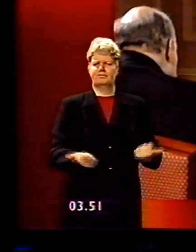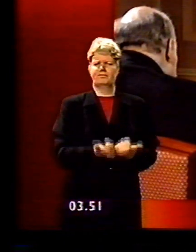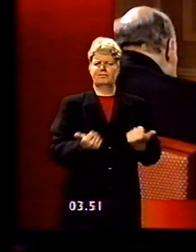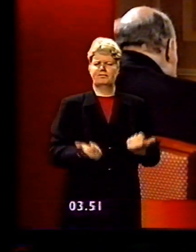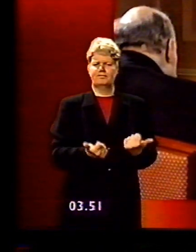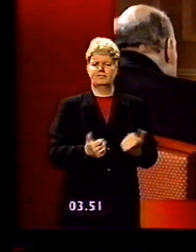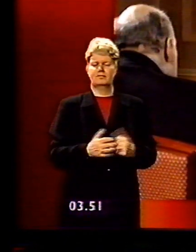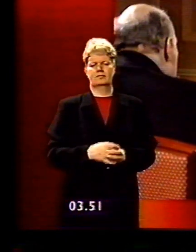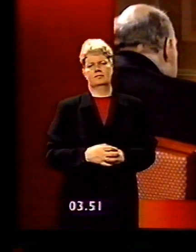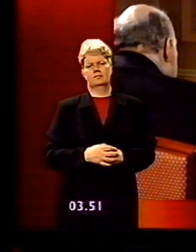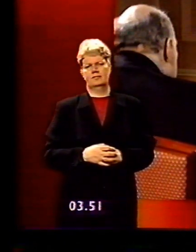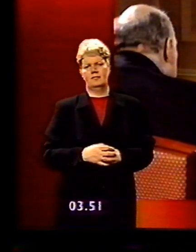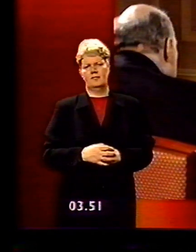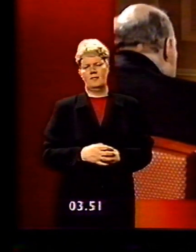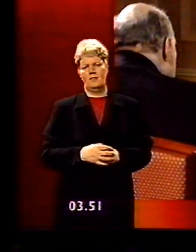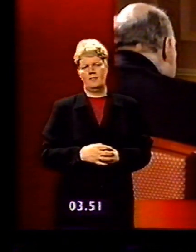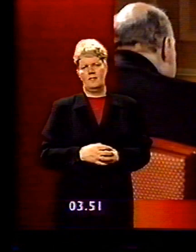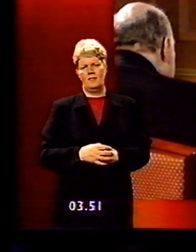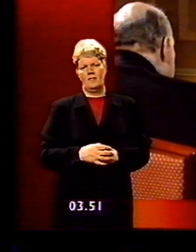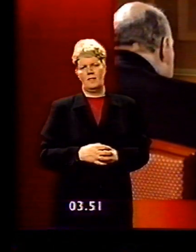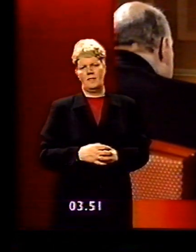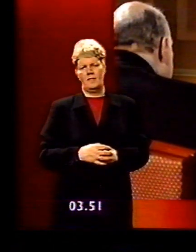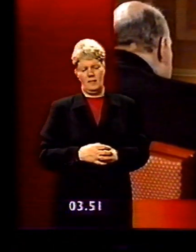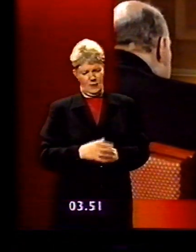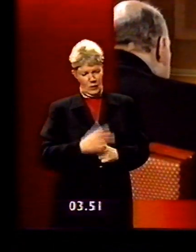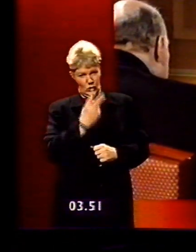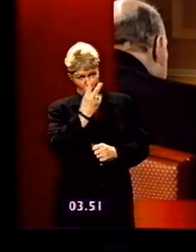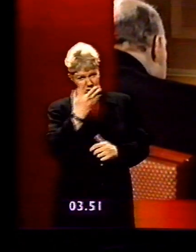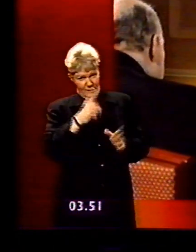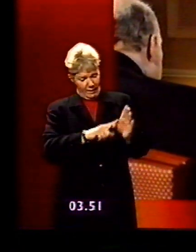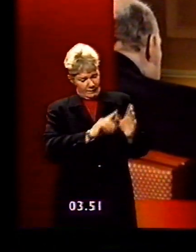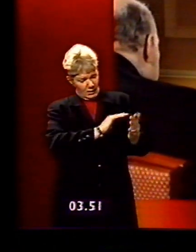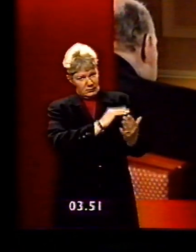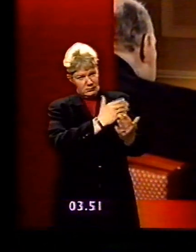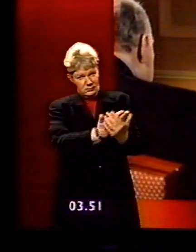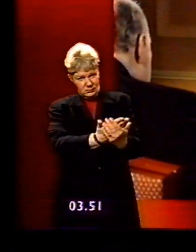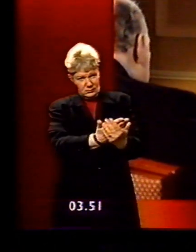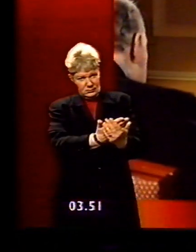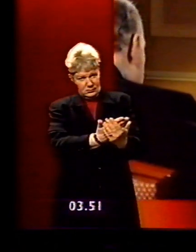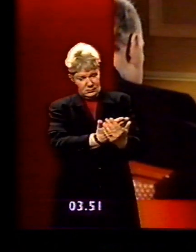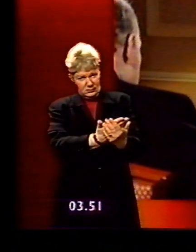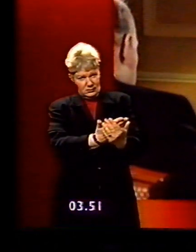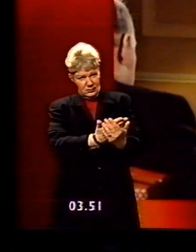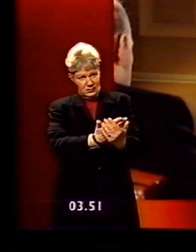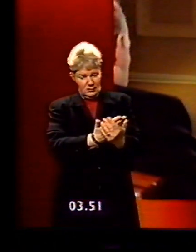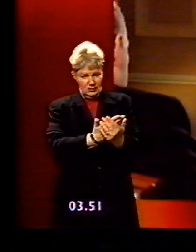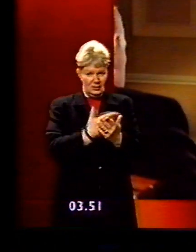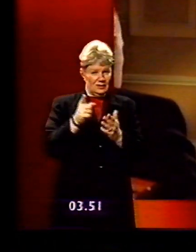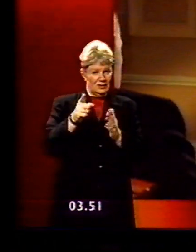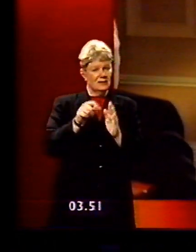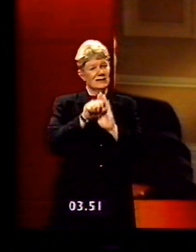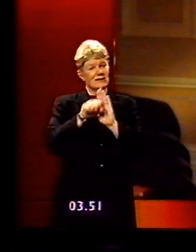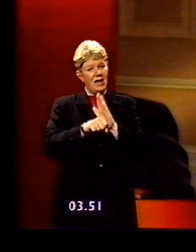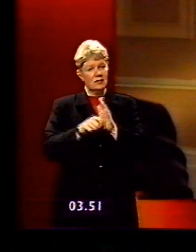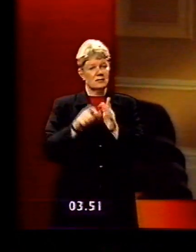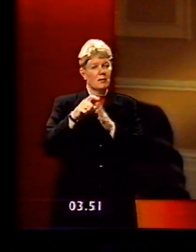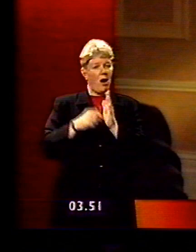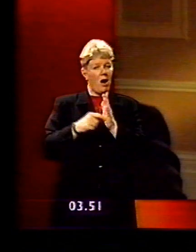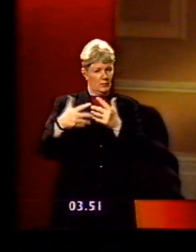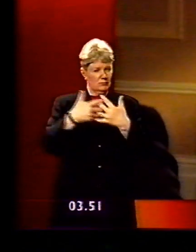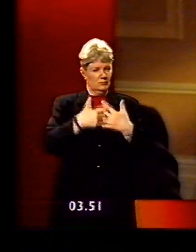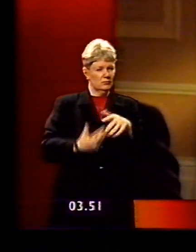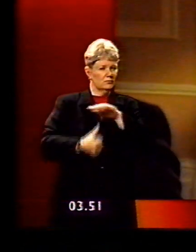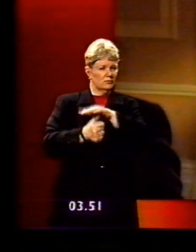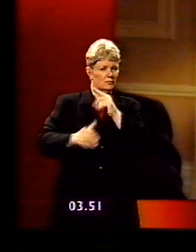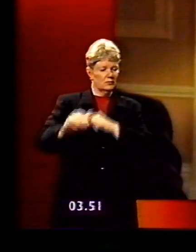States. More than a quarter of a century later, the State Department issued a statement saying that the U.S. intelligence may have played